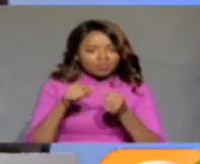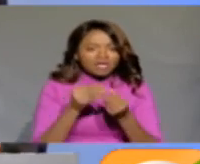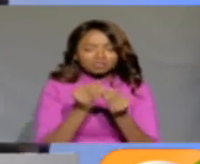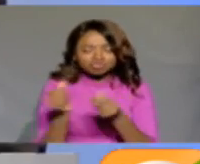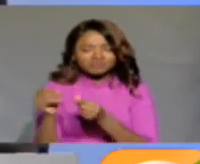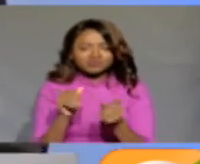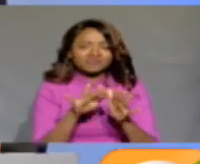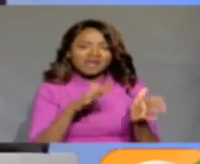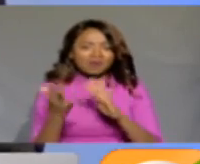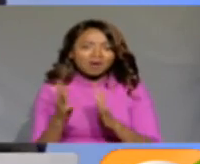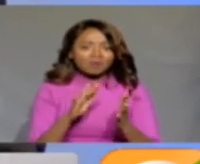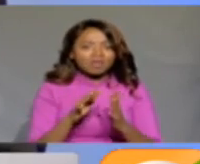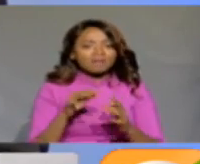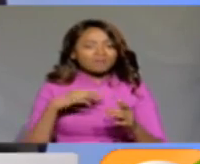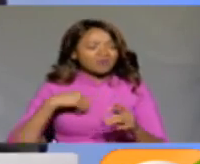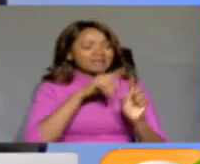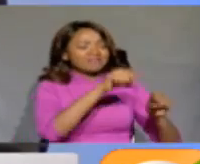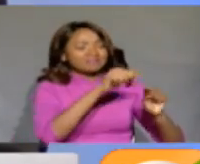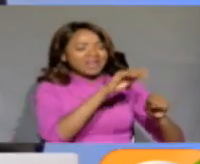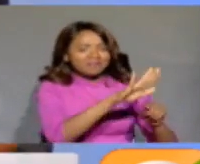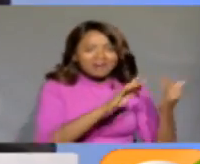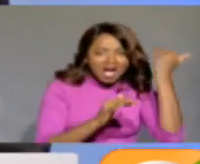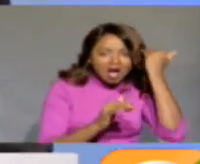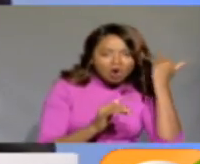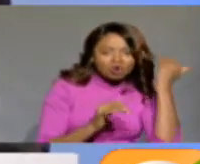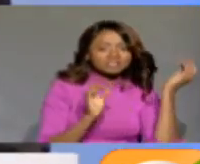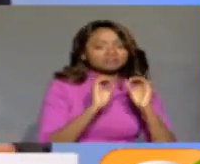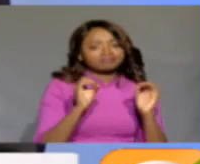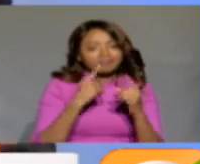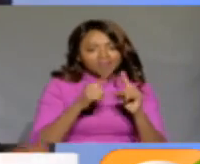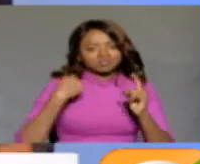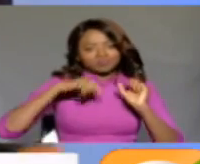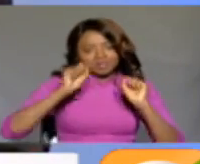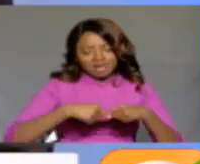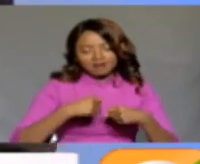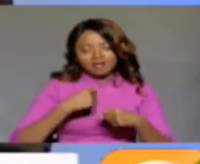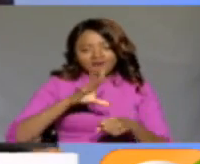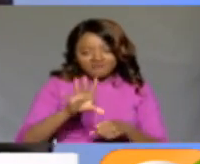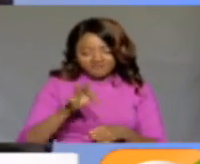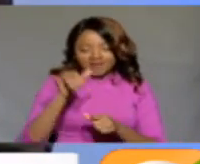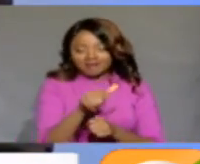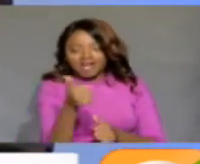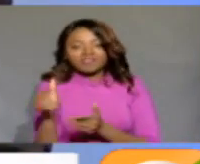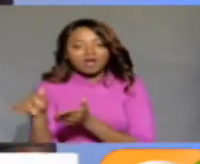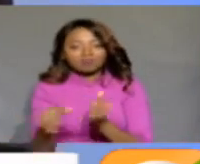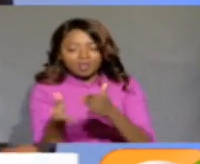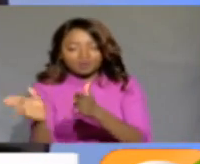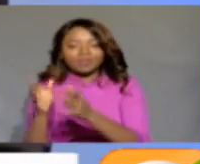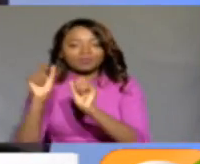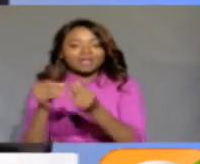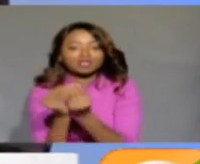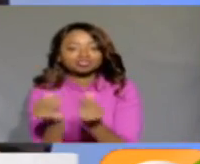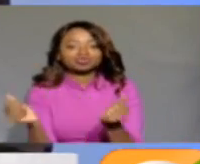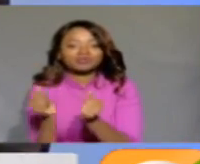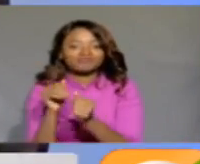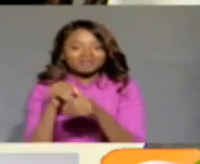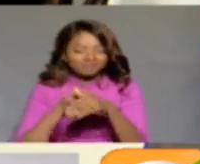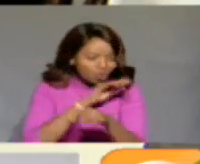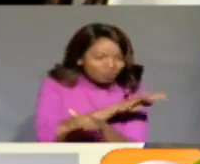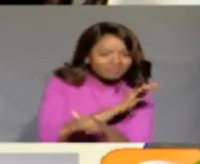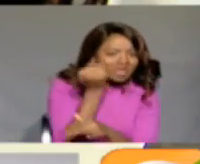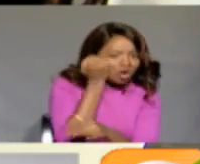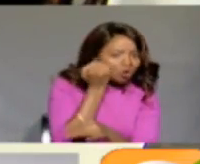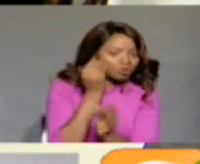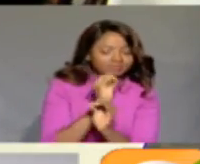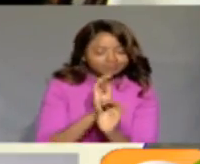of not just blaming an institution, one or the other, but finding ourselves, how do we solve these cases out of the court system?